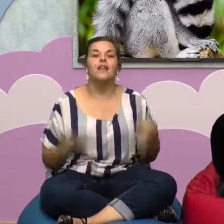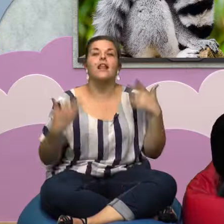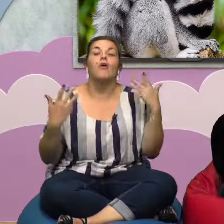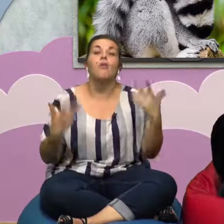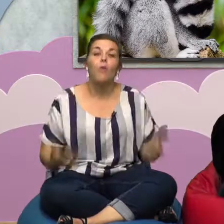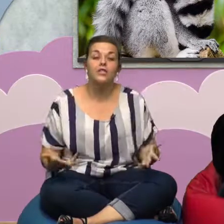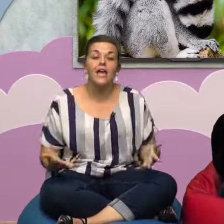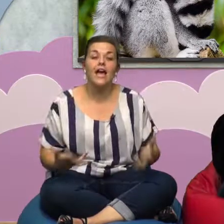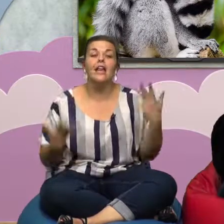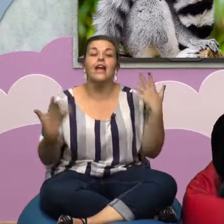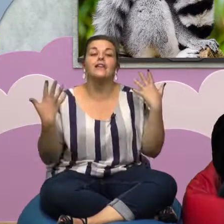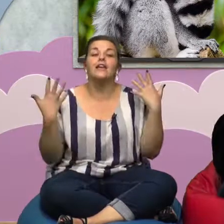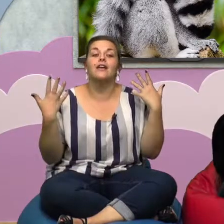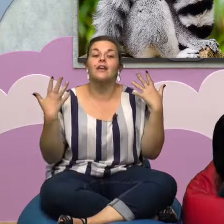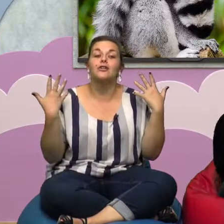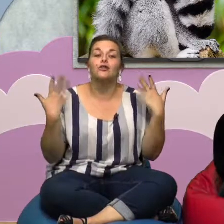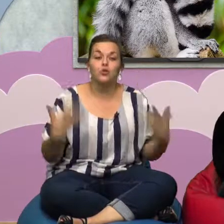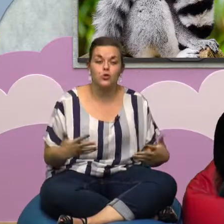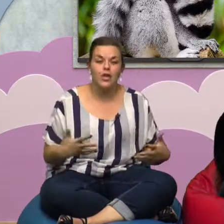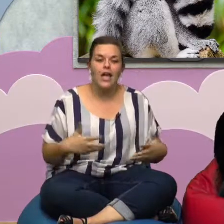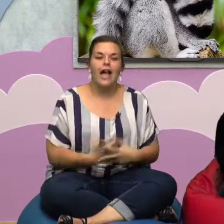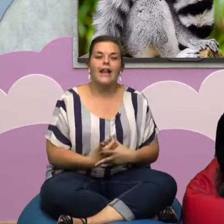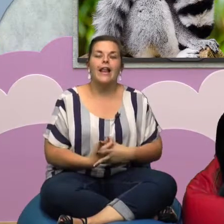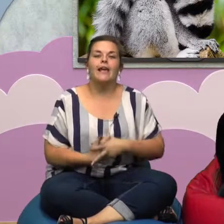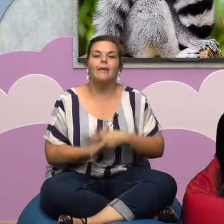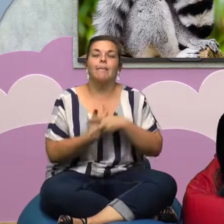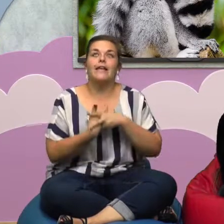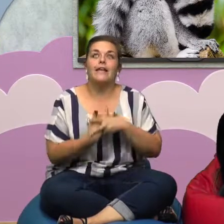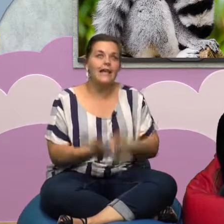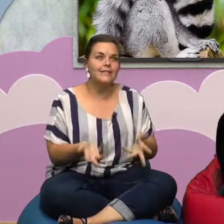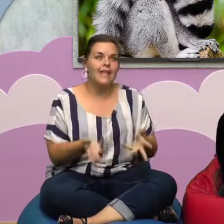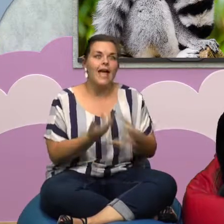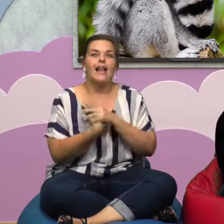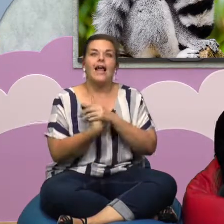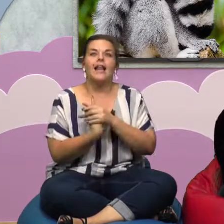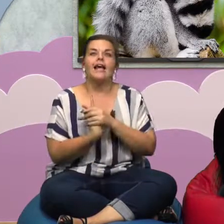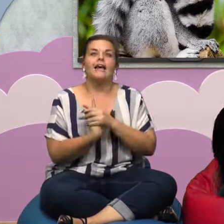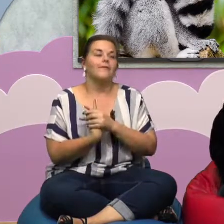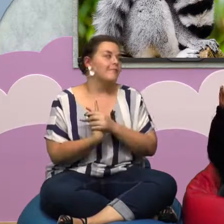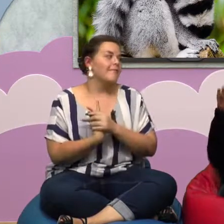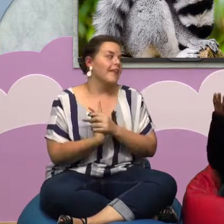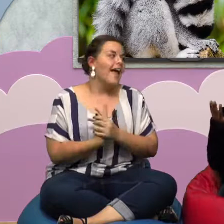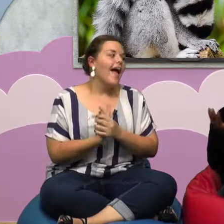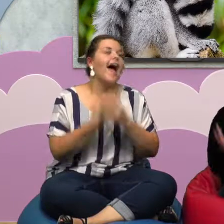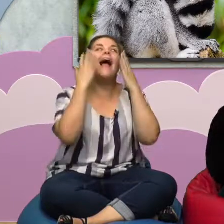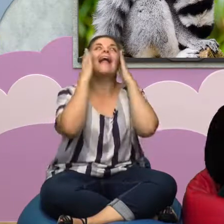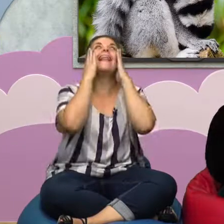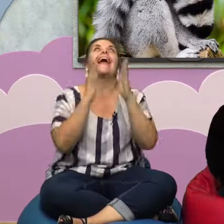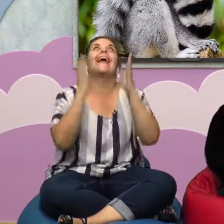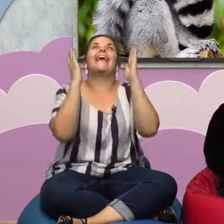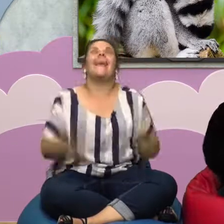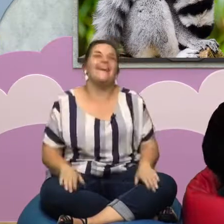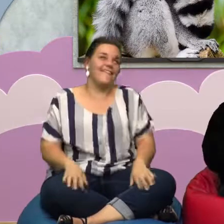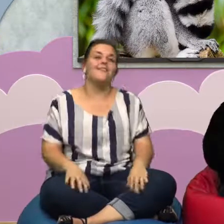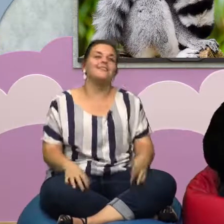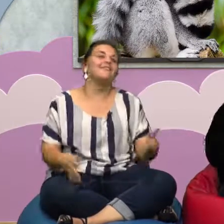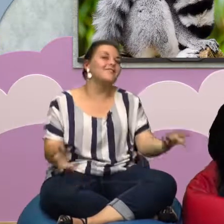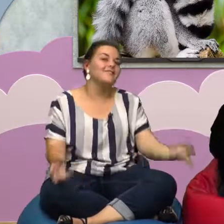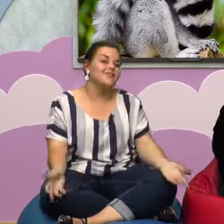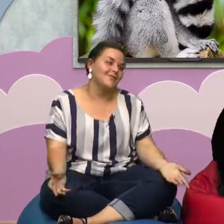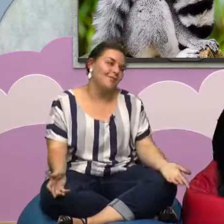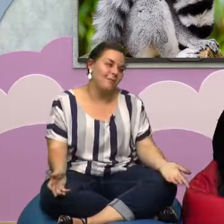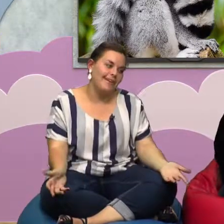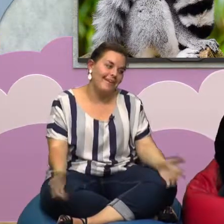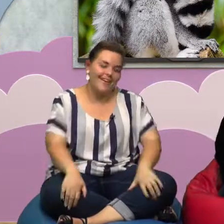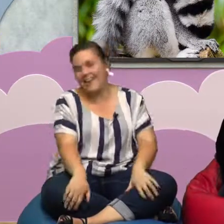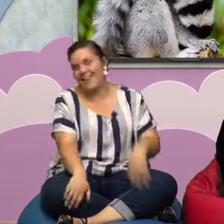vegetables, and I like water, and I like juice, and I like nuts. And You like everything, my I was waiting for